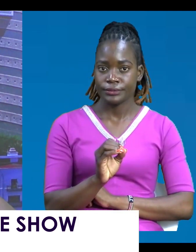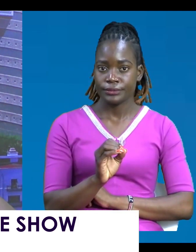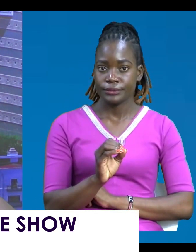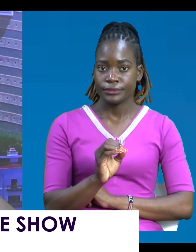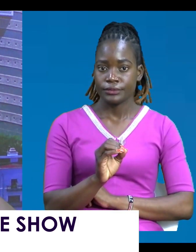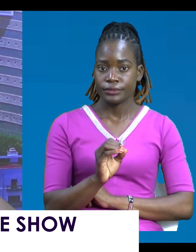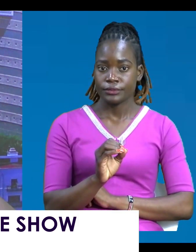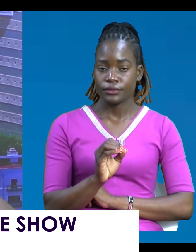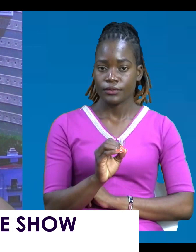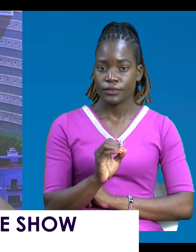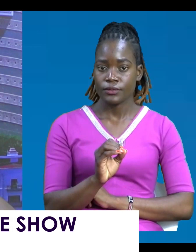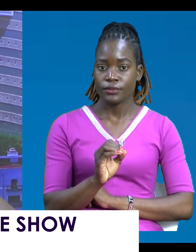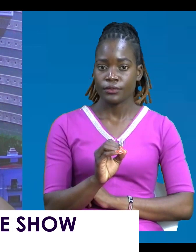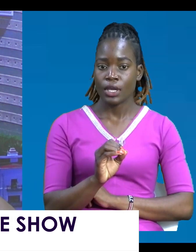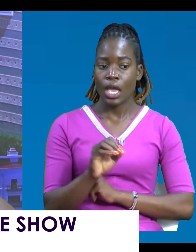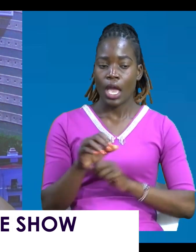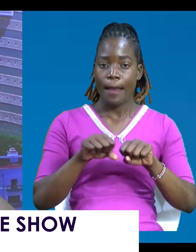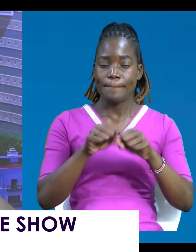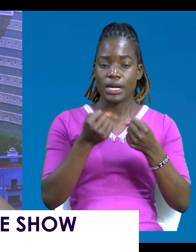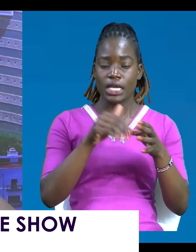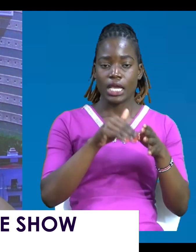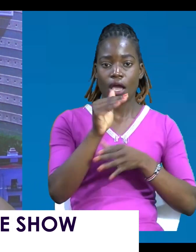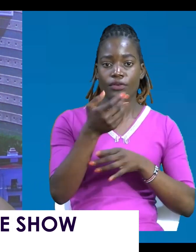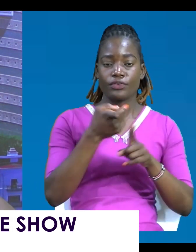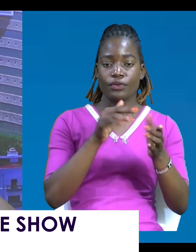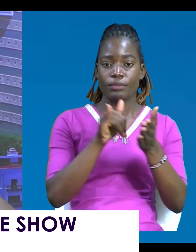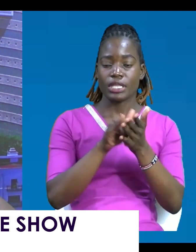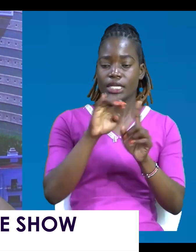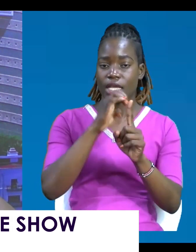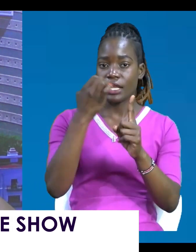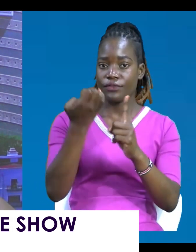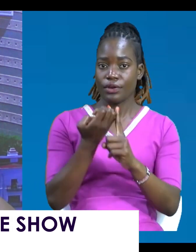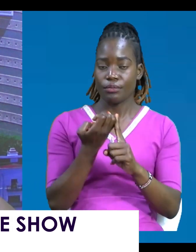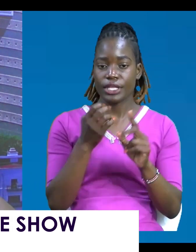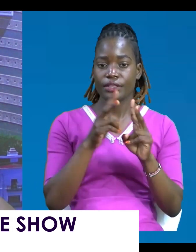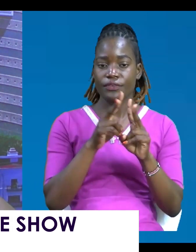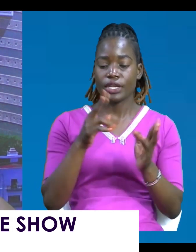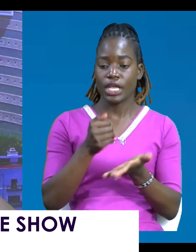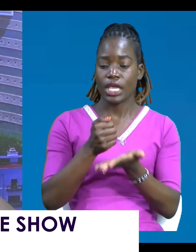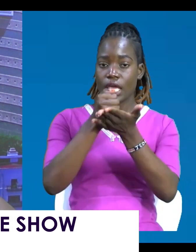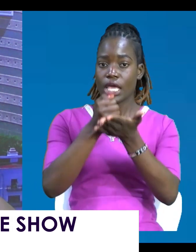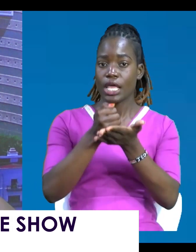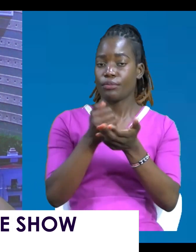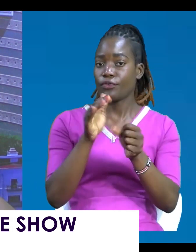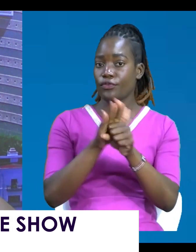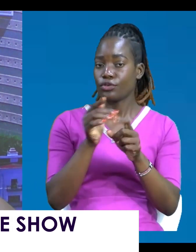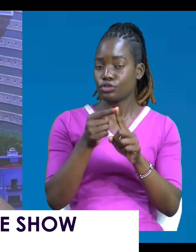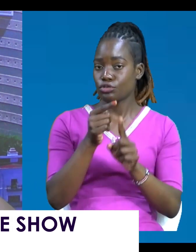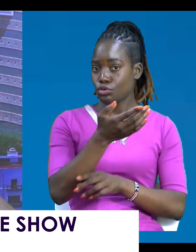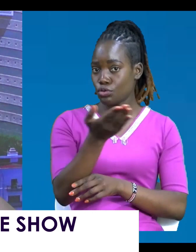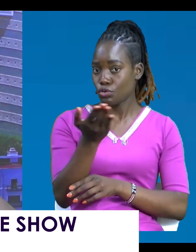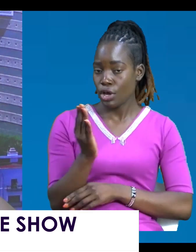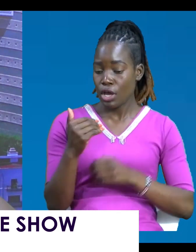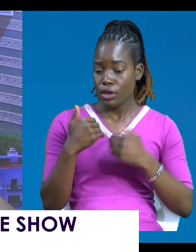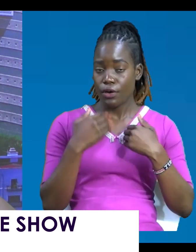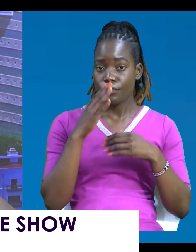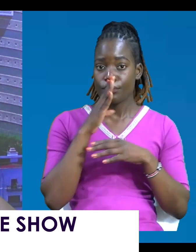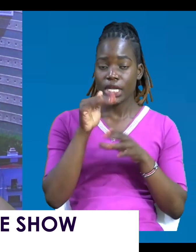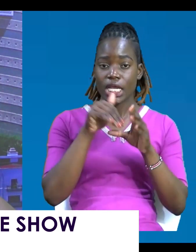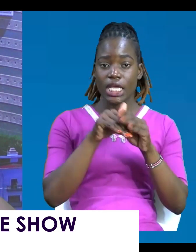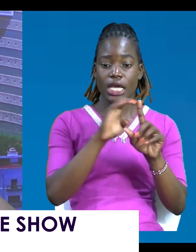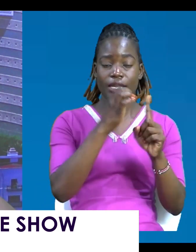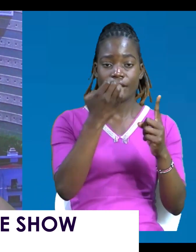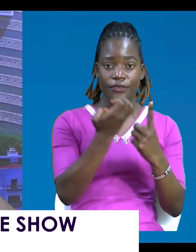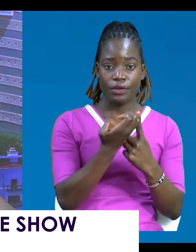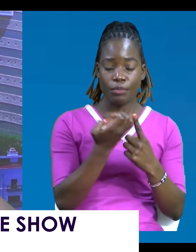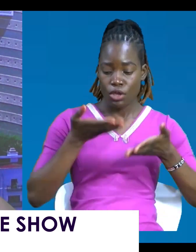environment. Breaking out from that environment is helpful to you. You've been in a certain